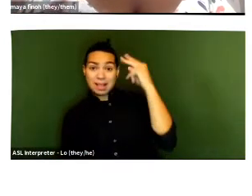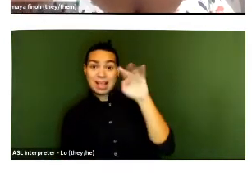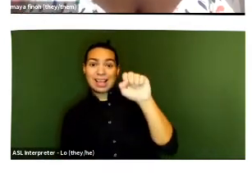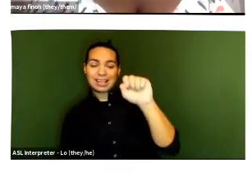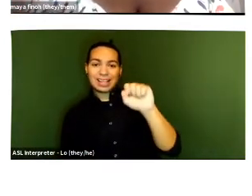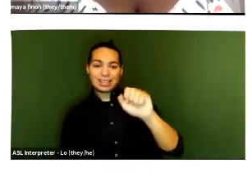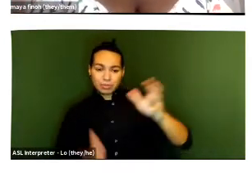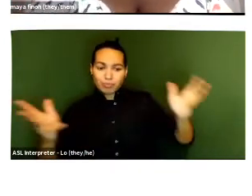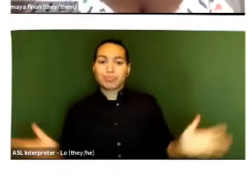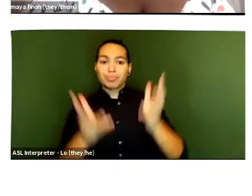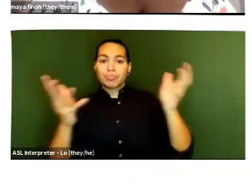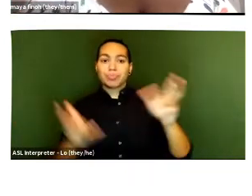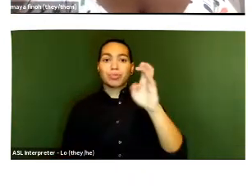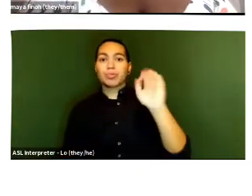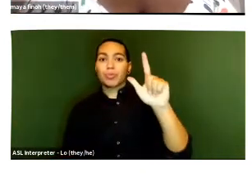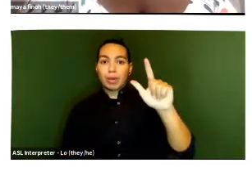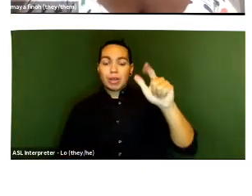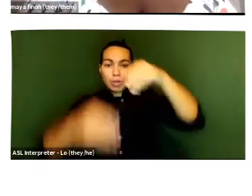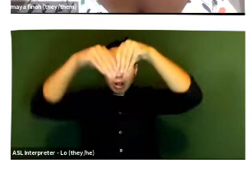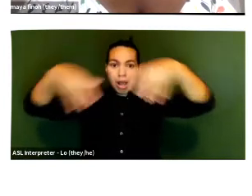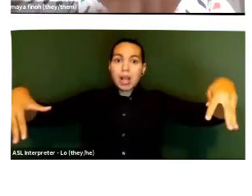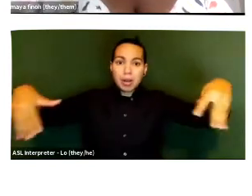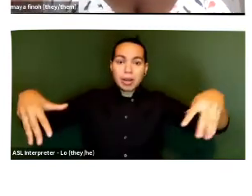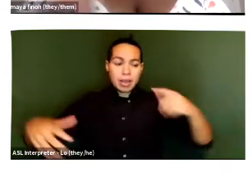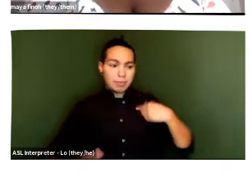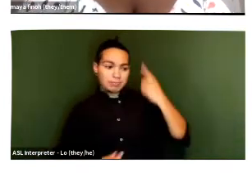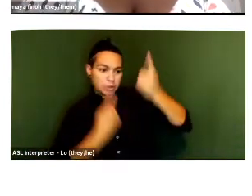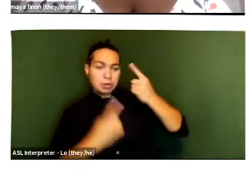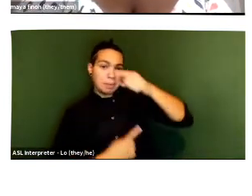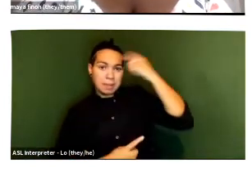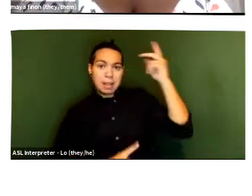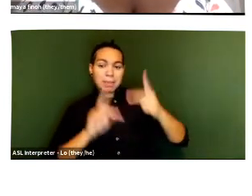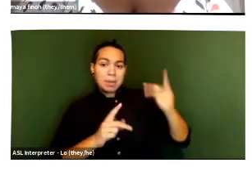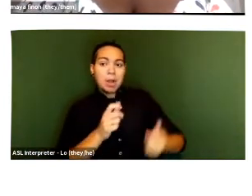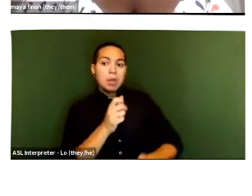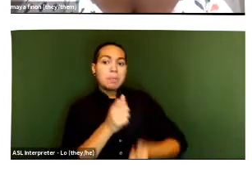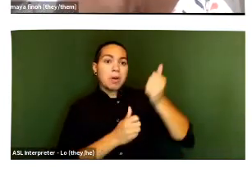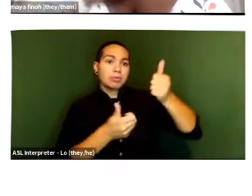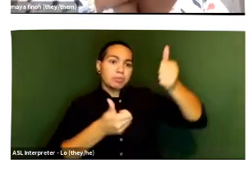under which Black people are seen as subhuman and the most inferior, rather.